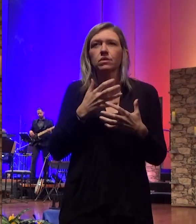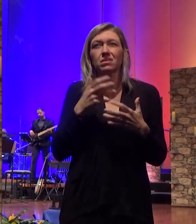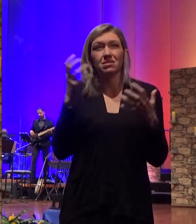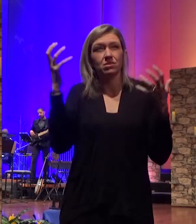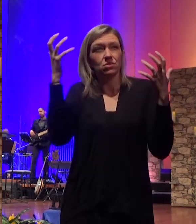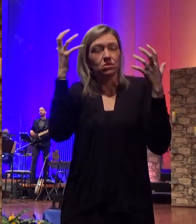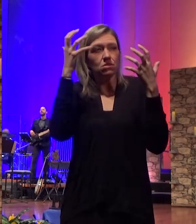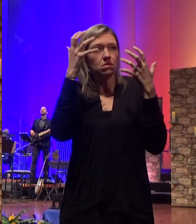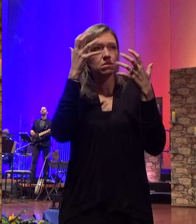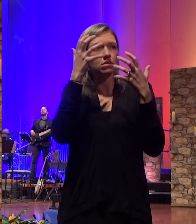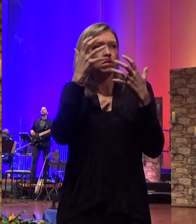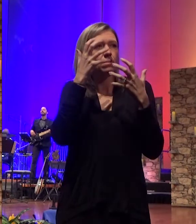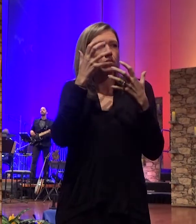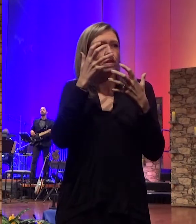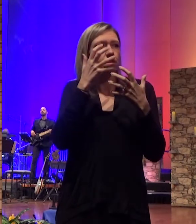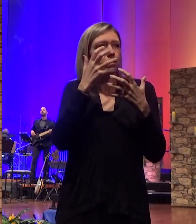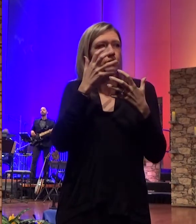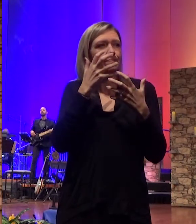dark.